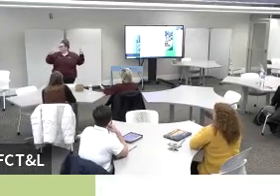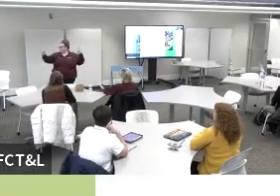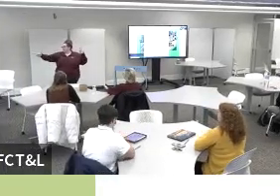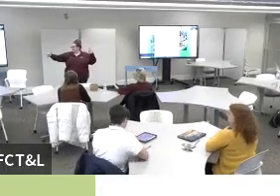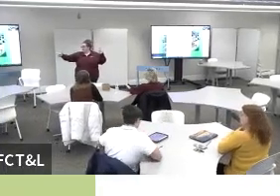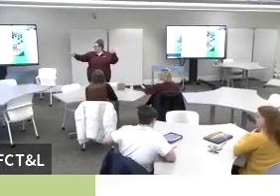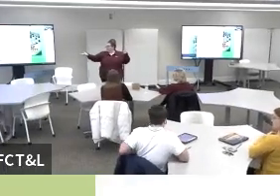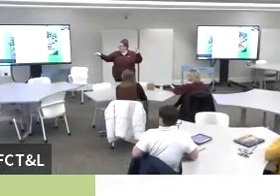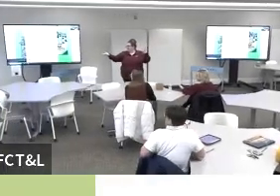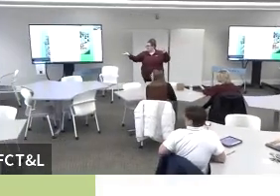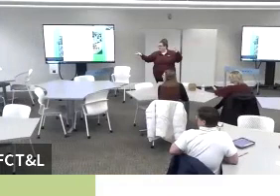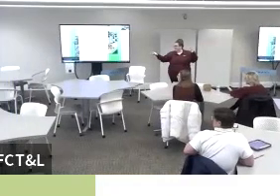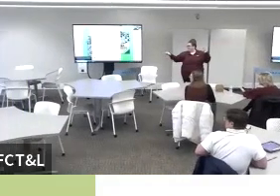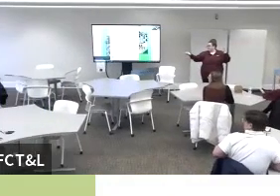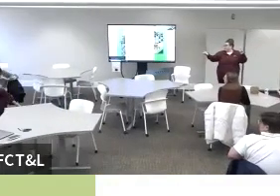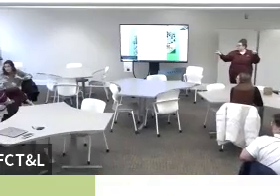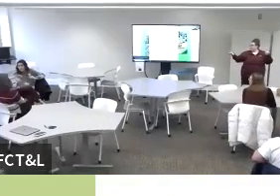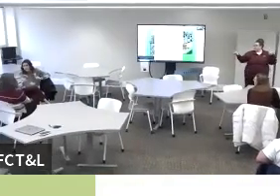you. Yes.